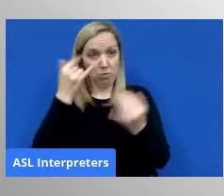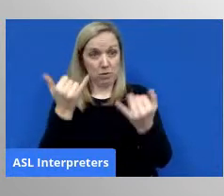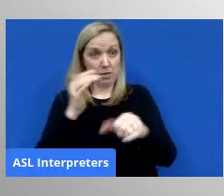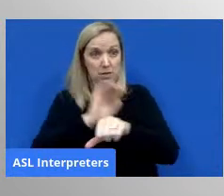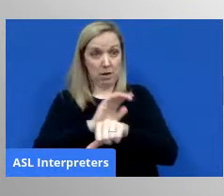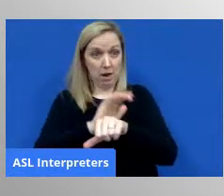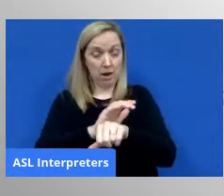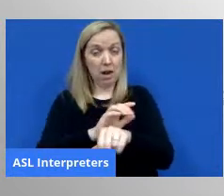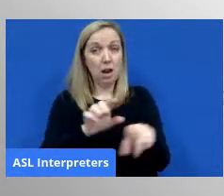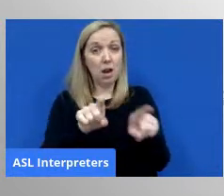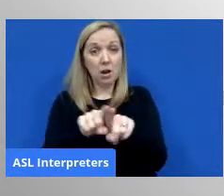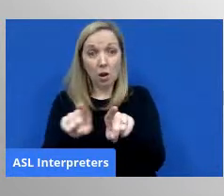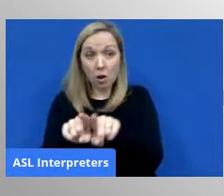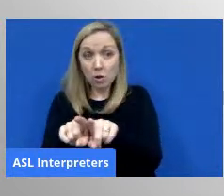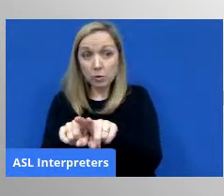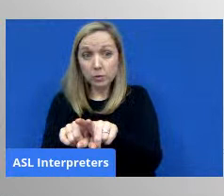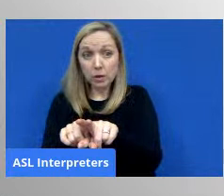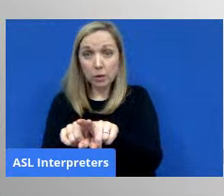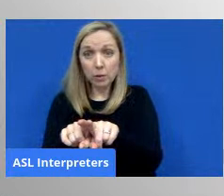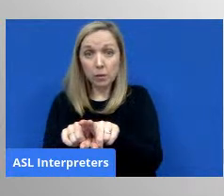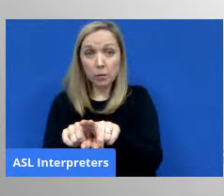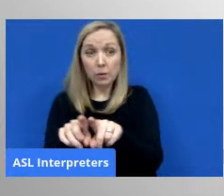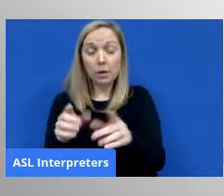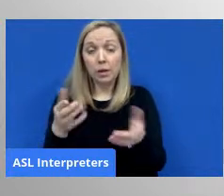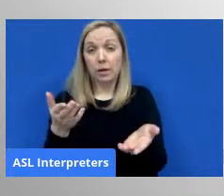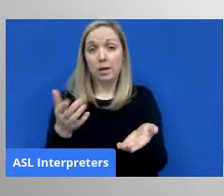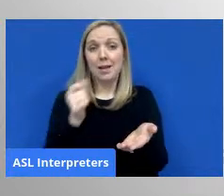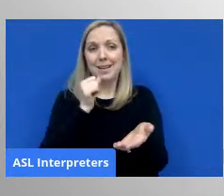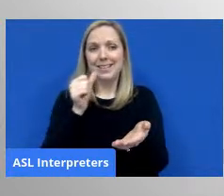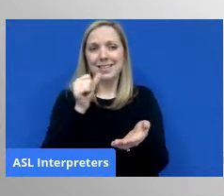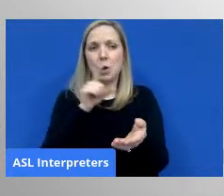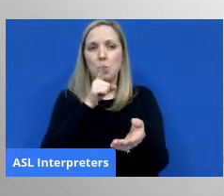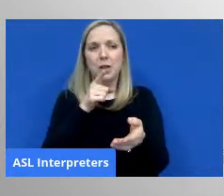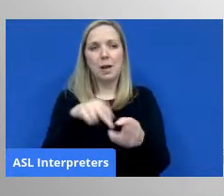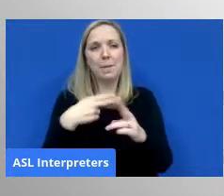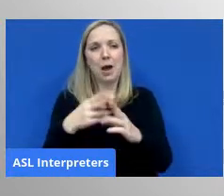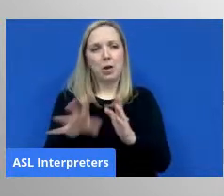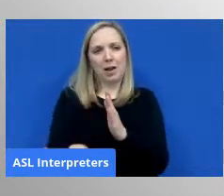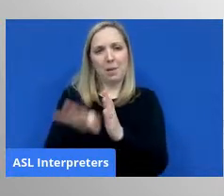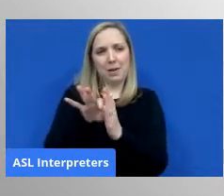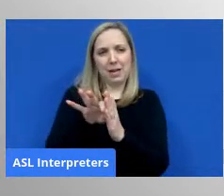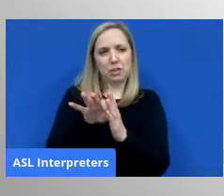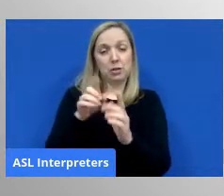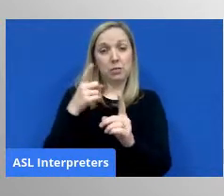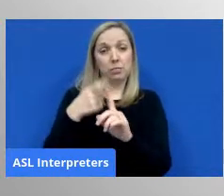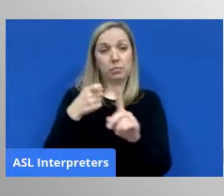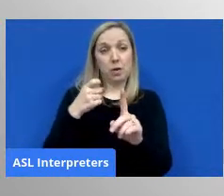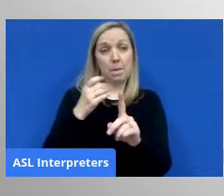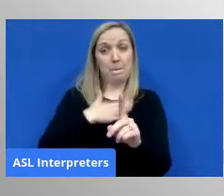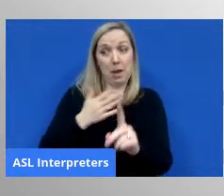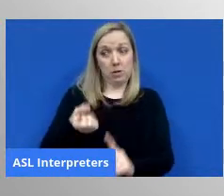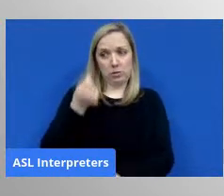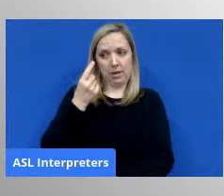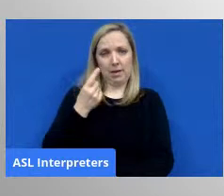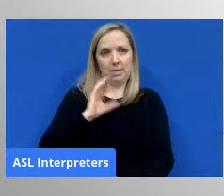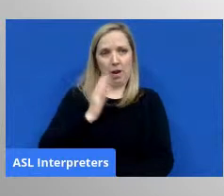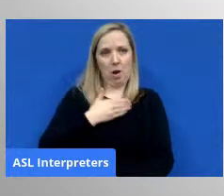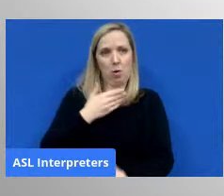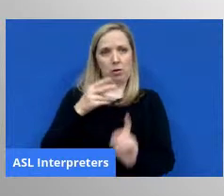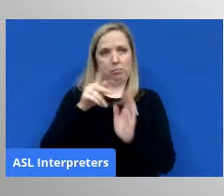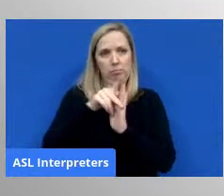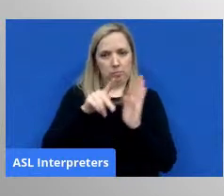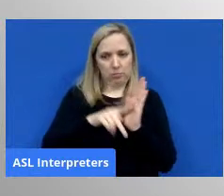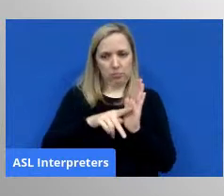also, it's not necessarily about a nomination. From my understanding of our policies, we sort of select, we decide like